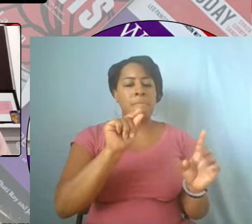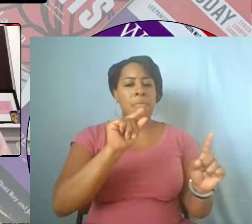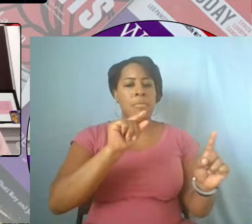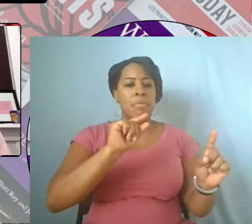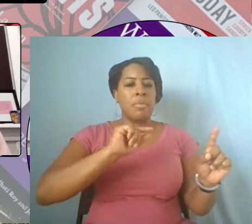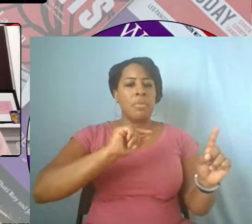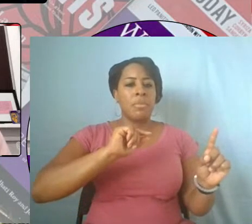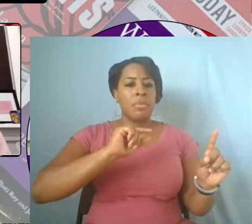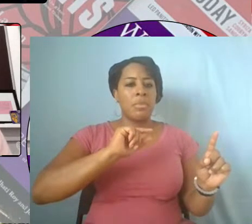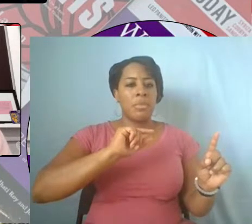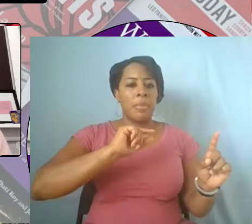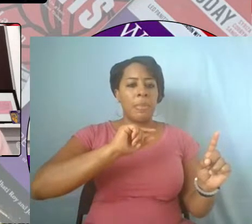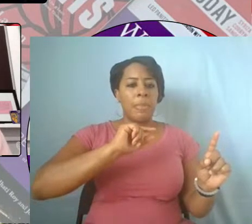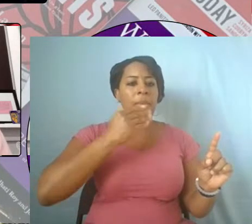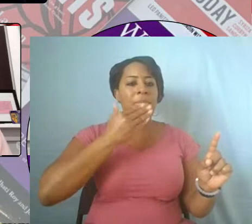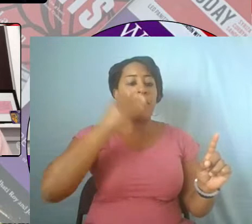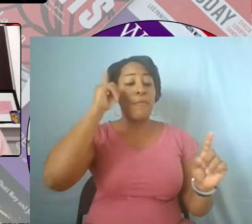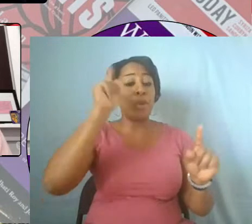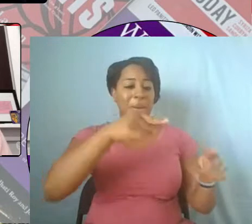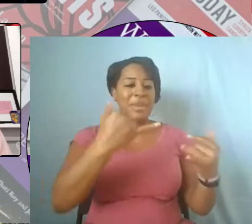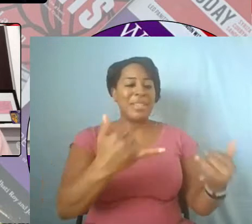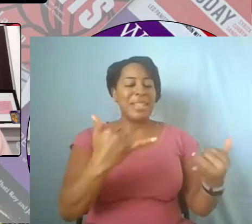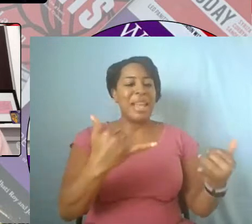to give